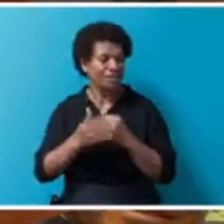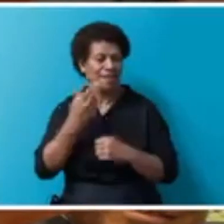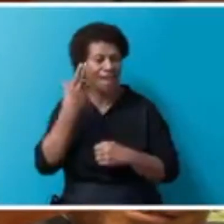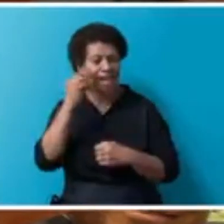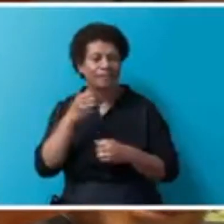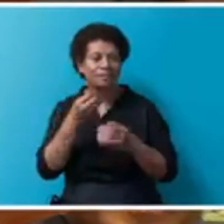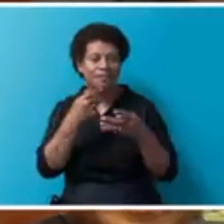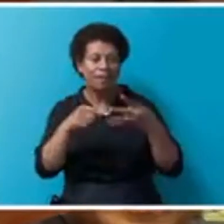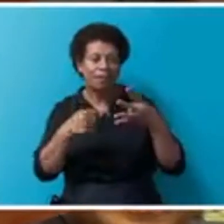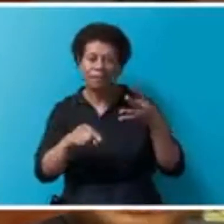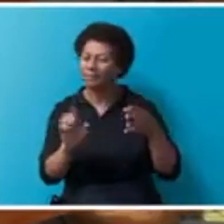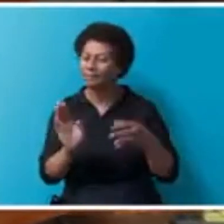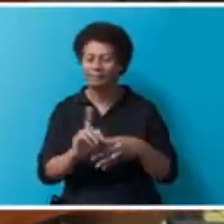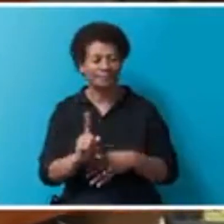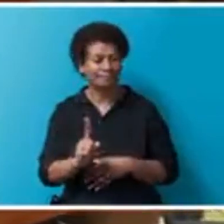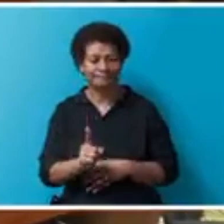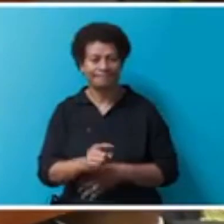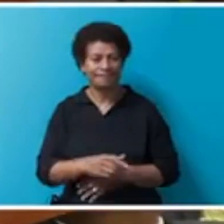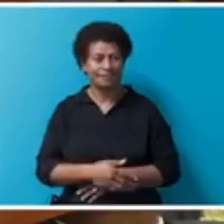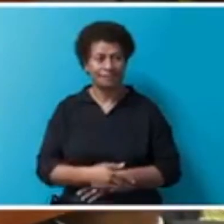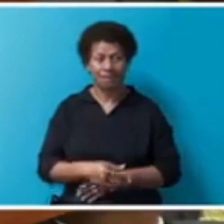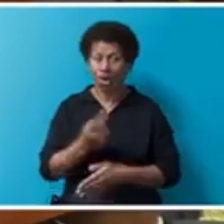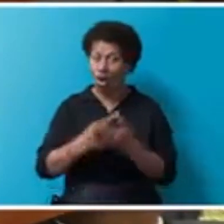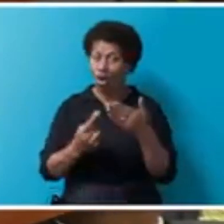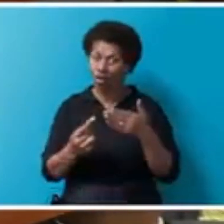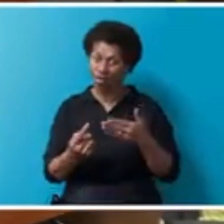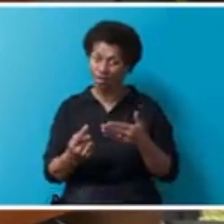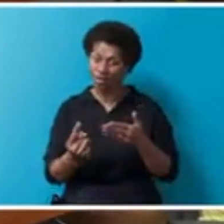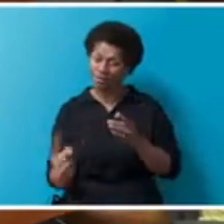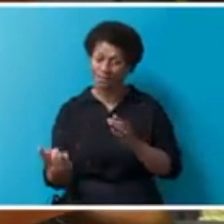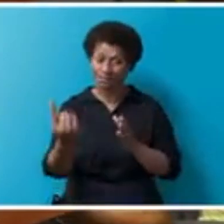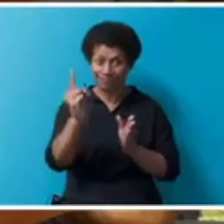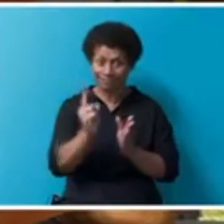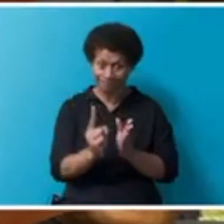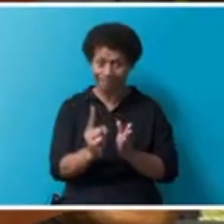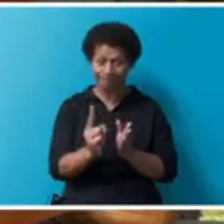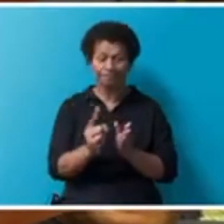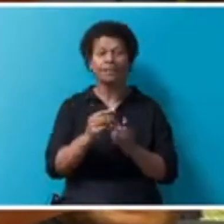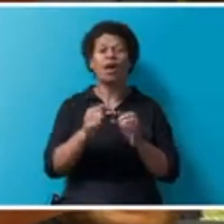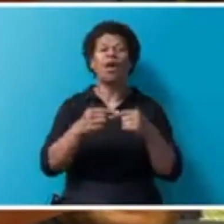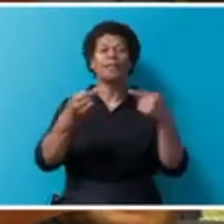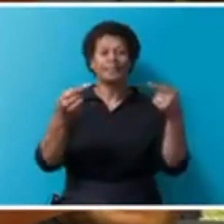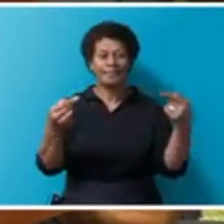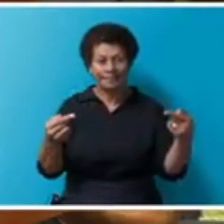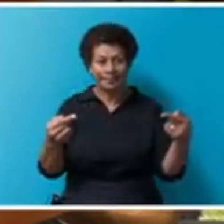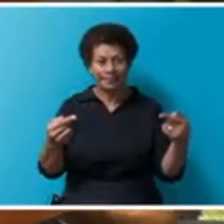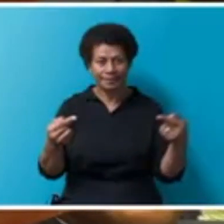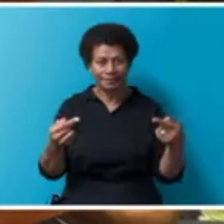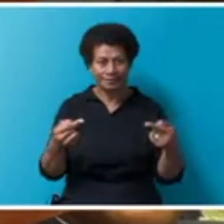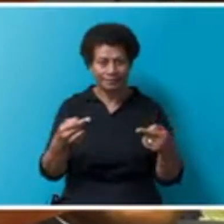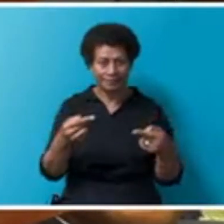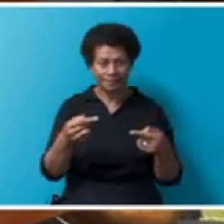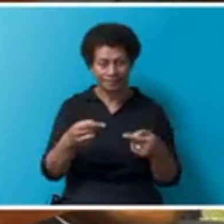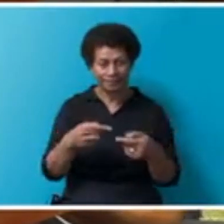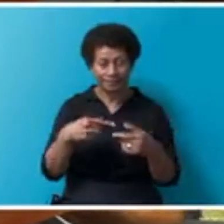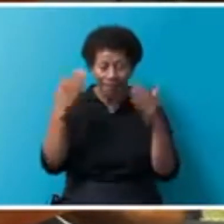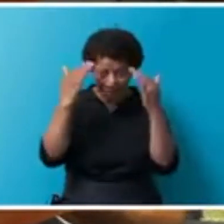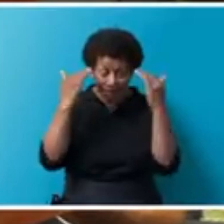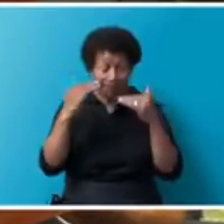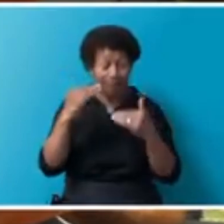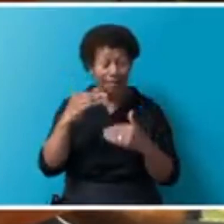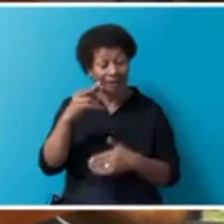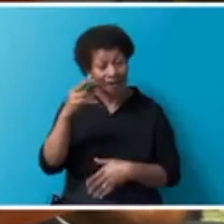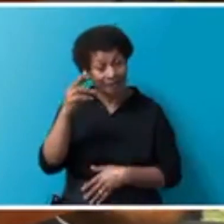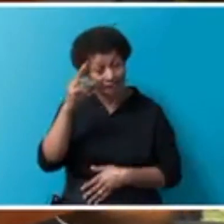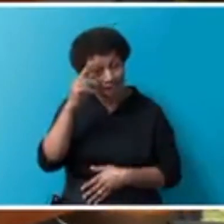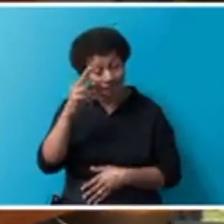Only to come here and say the opposite. Mr. Speaker said they refuse to recognize all